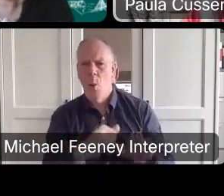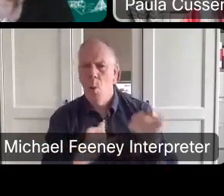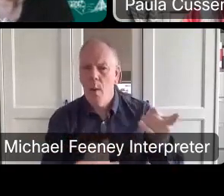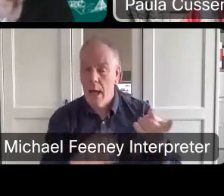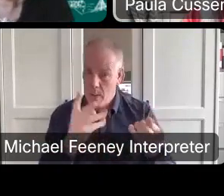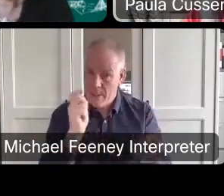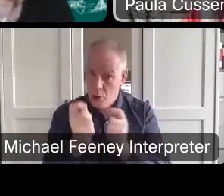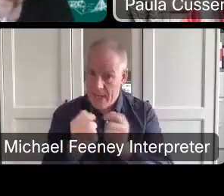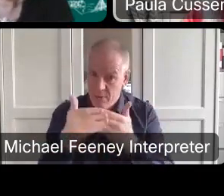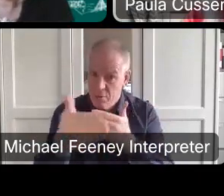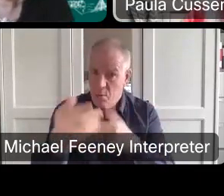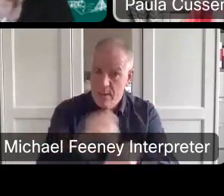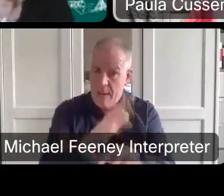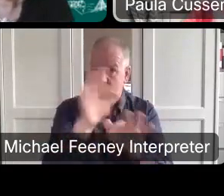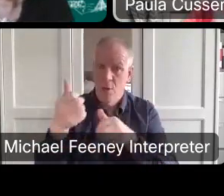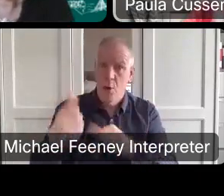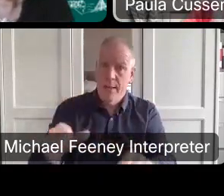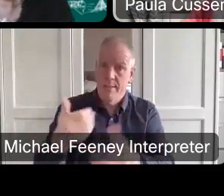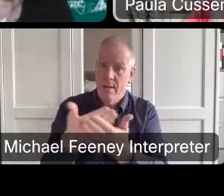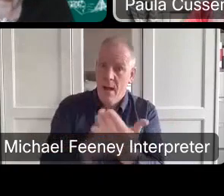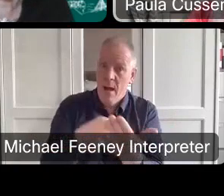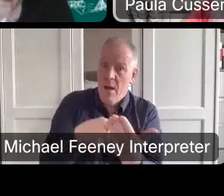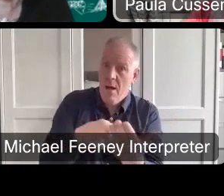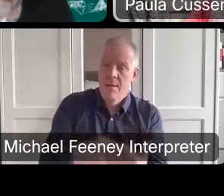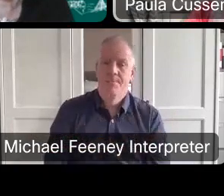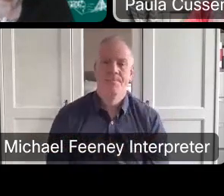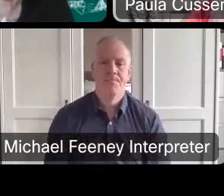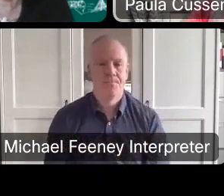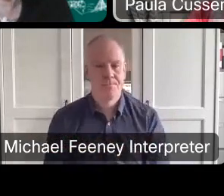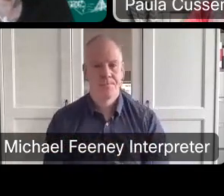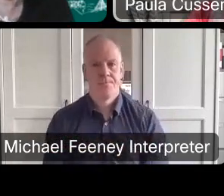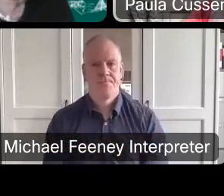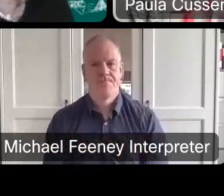to change following commencement of the legislation?